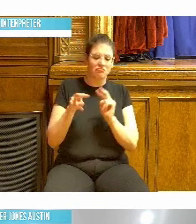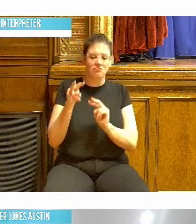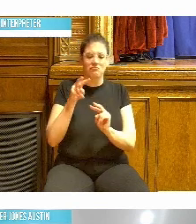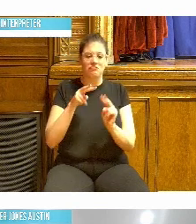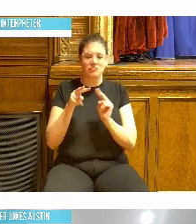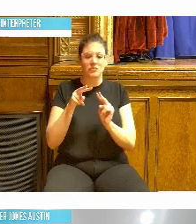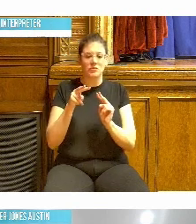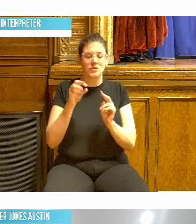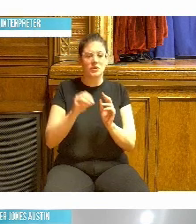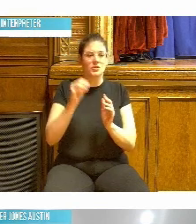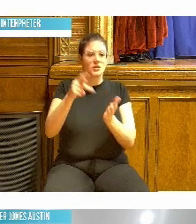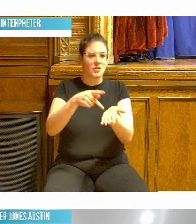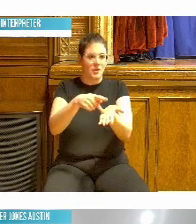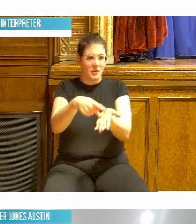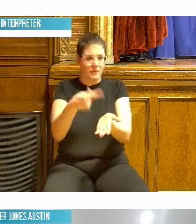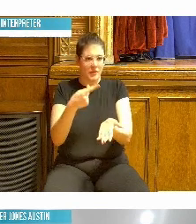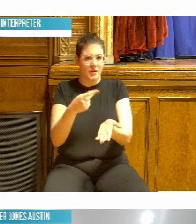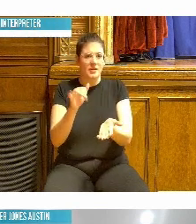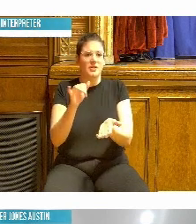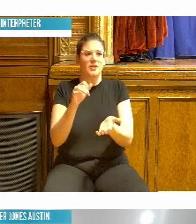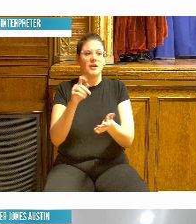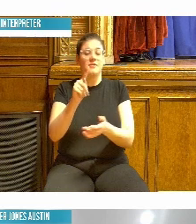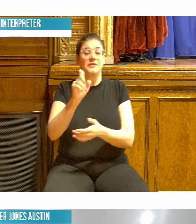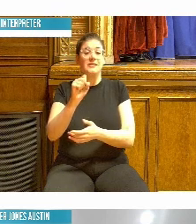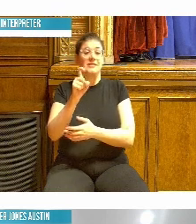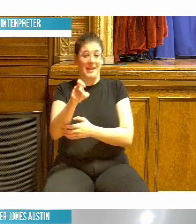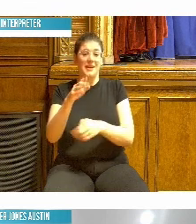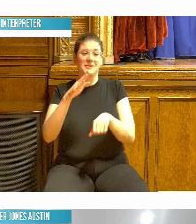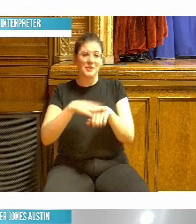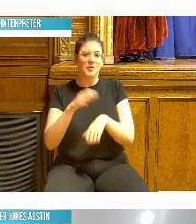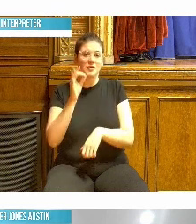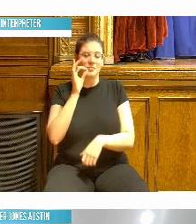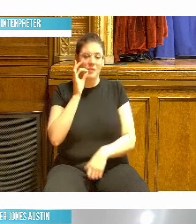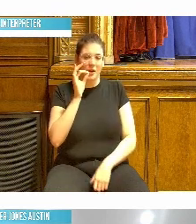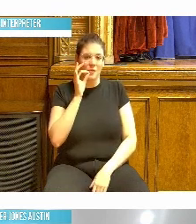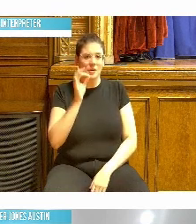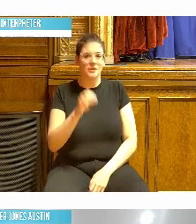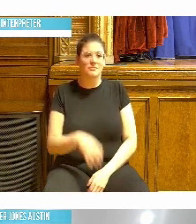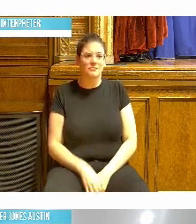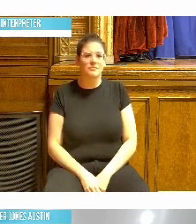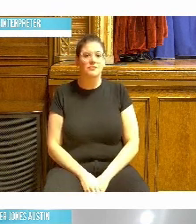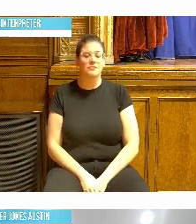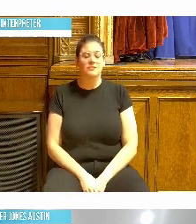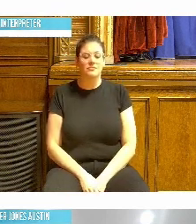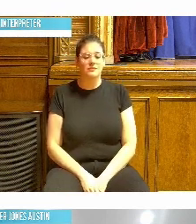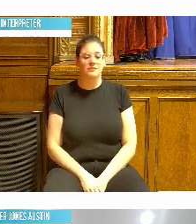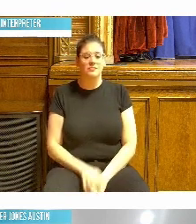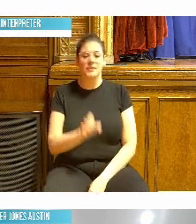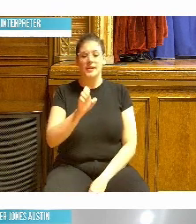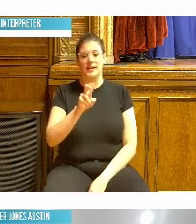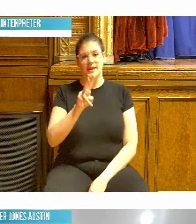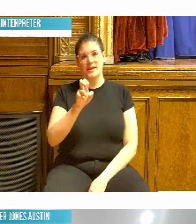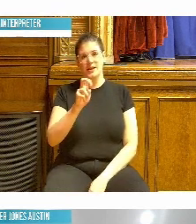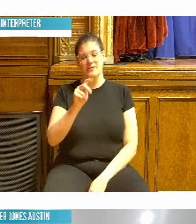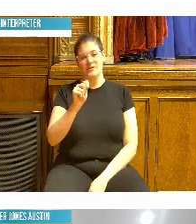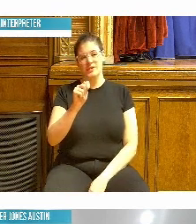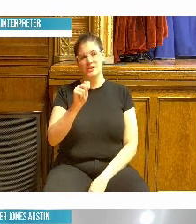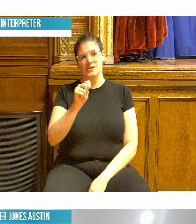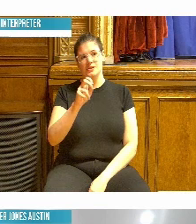reparations by way of tax on marijuana. That is exactly how the Evanston Reparation